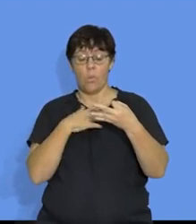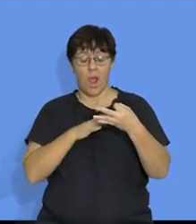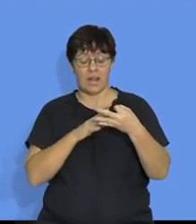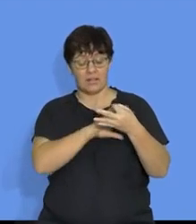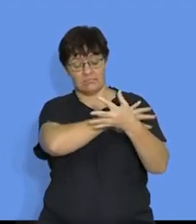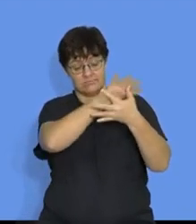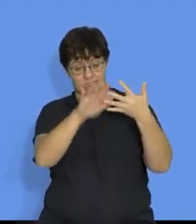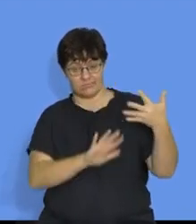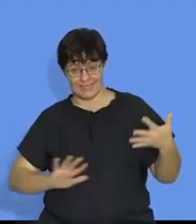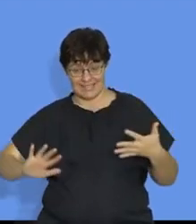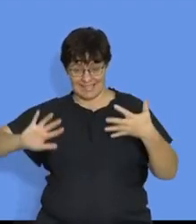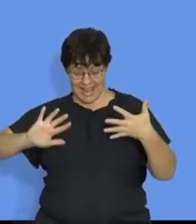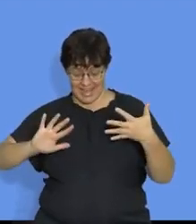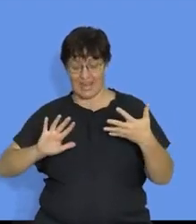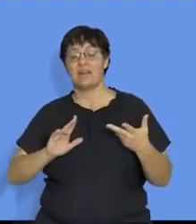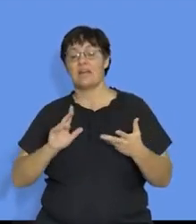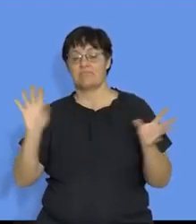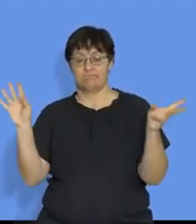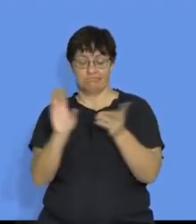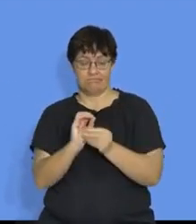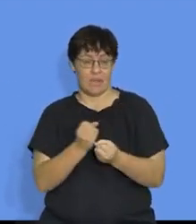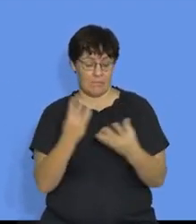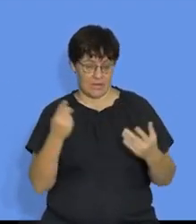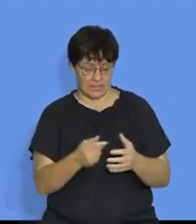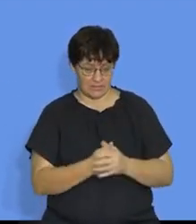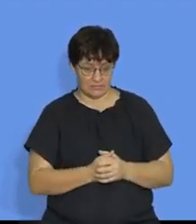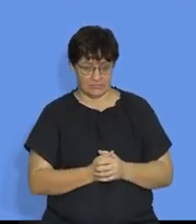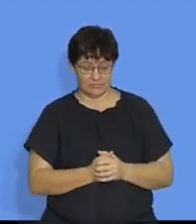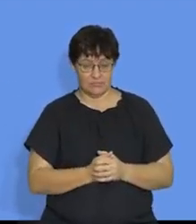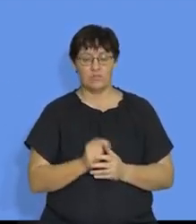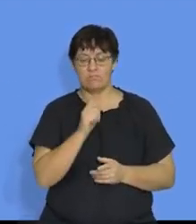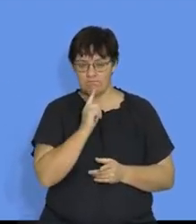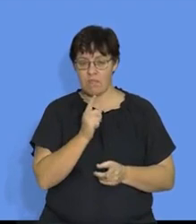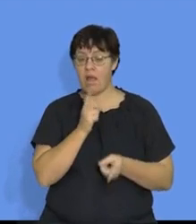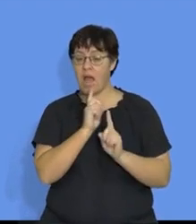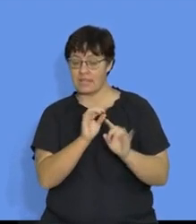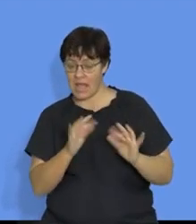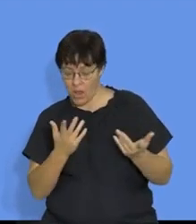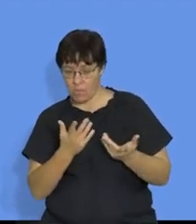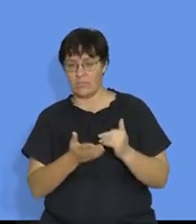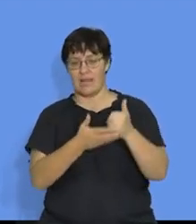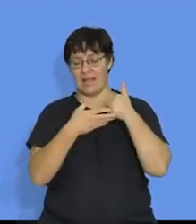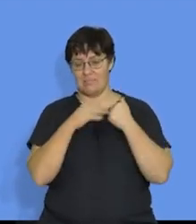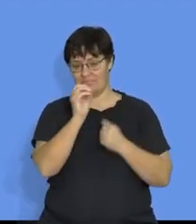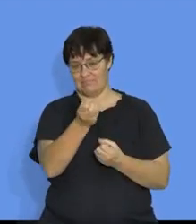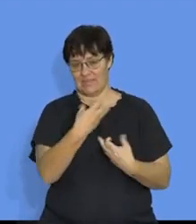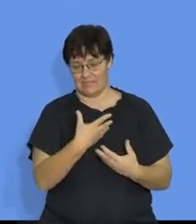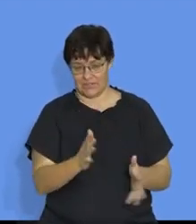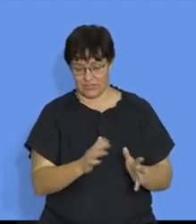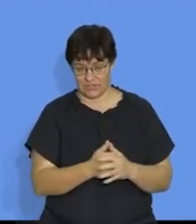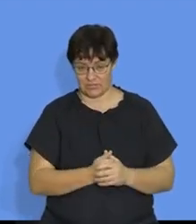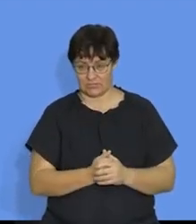So I've been given a few different pieces of information that are going to help me answer this question. So